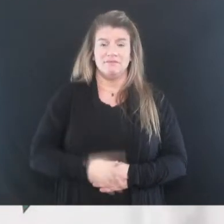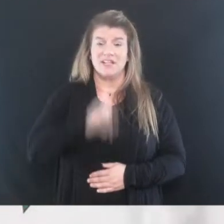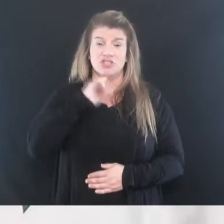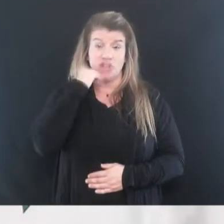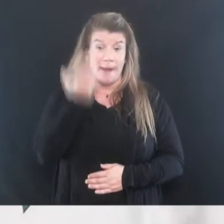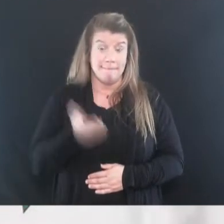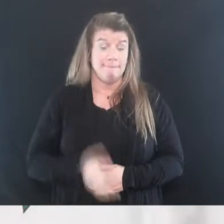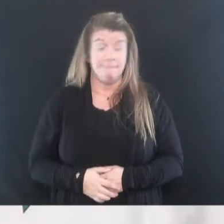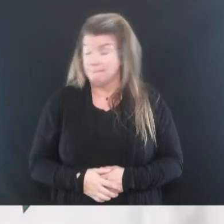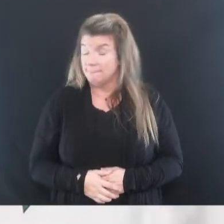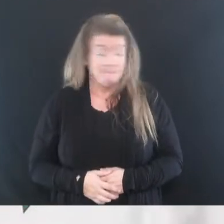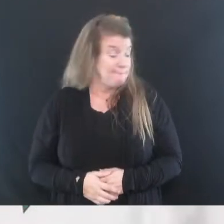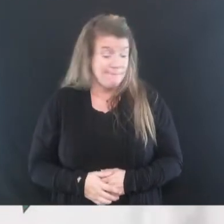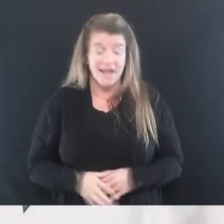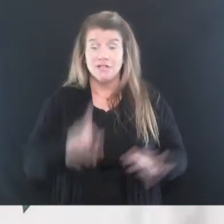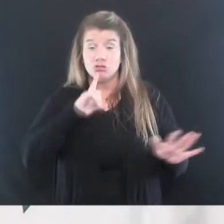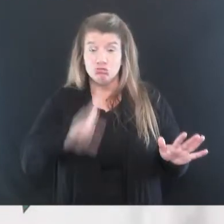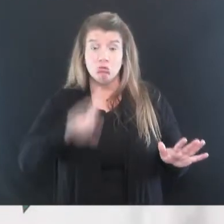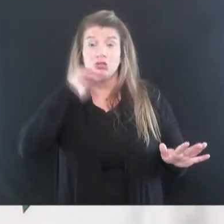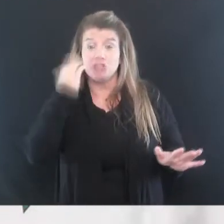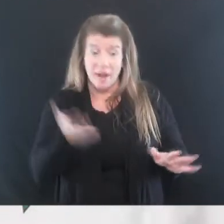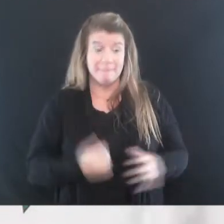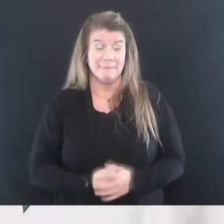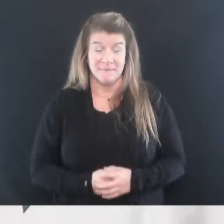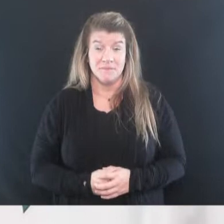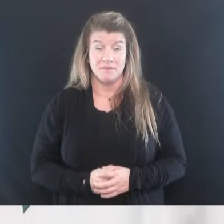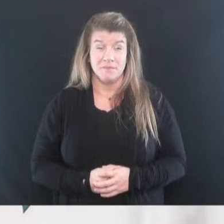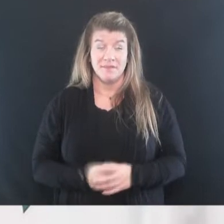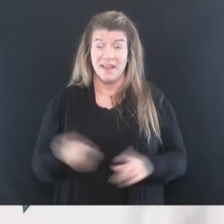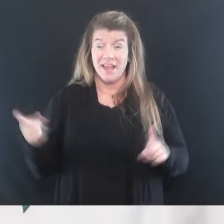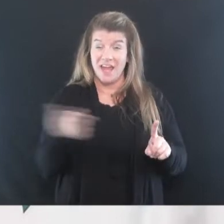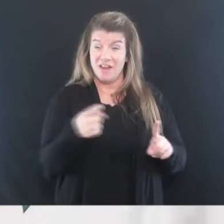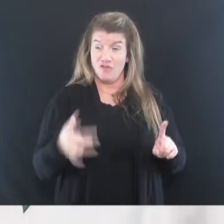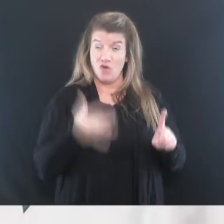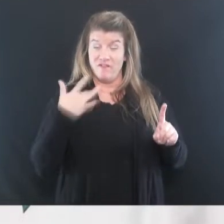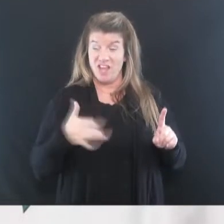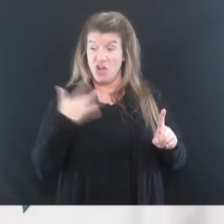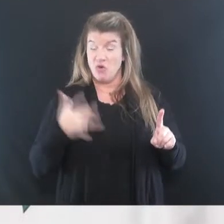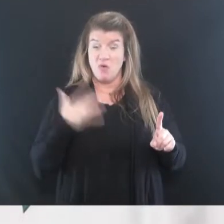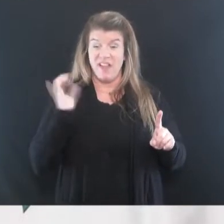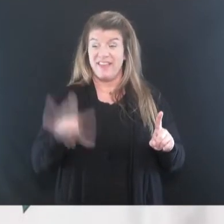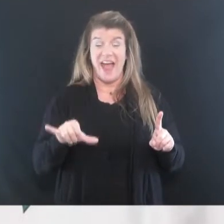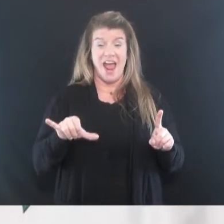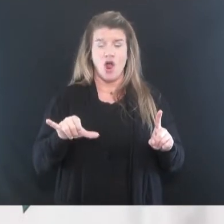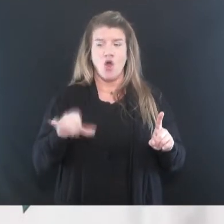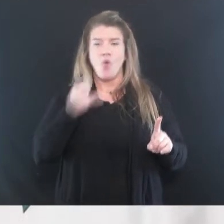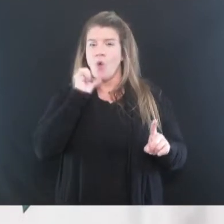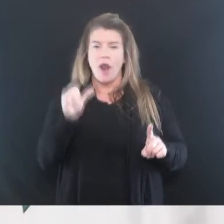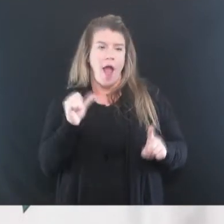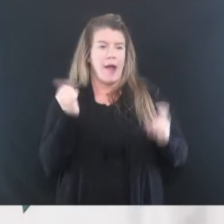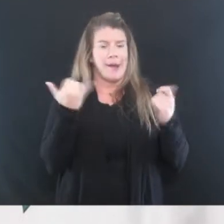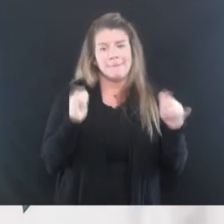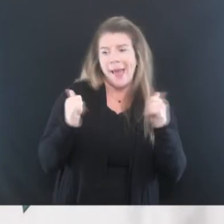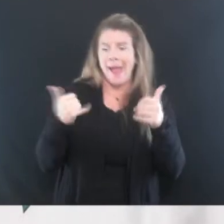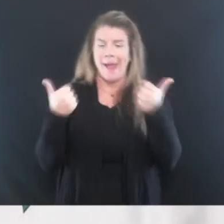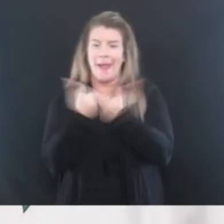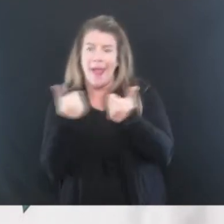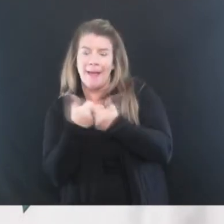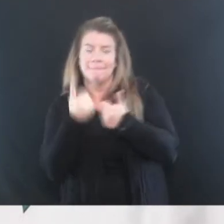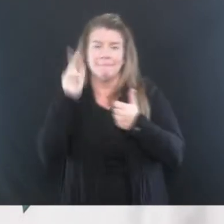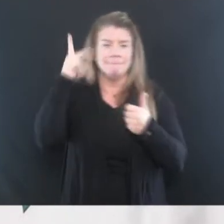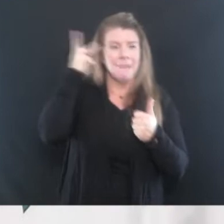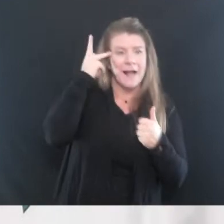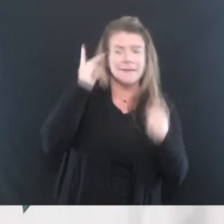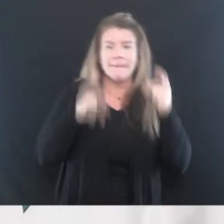shame. It's a crying shame. And if you think for a second that, that we won't play politics with